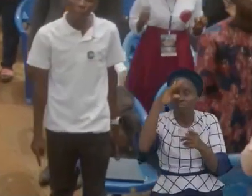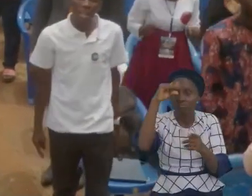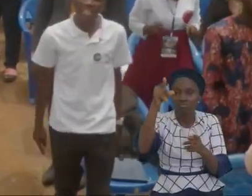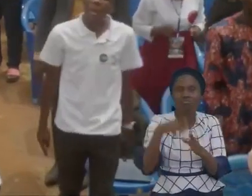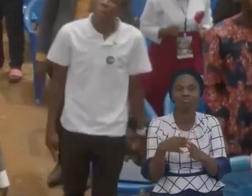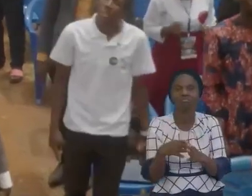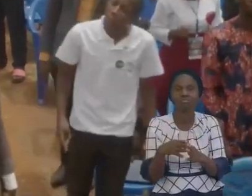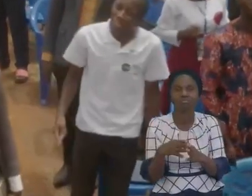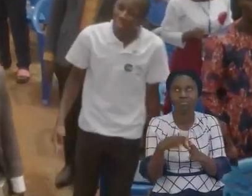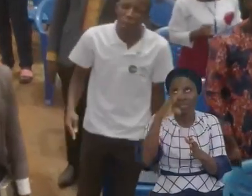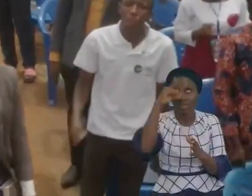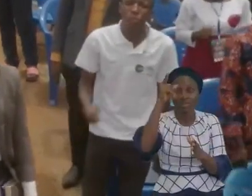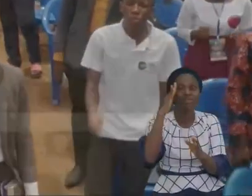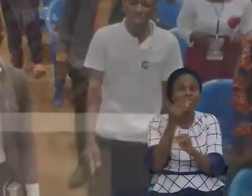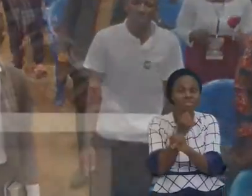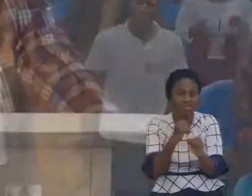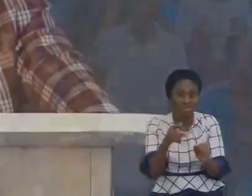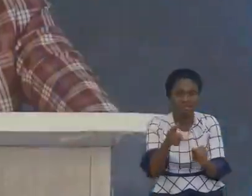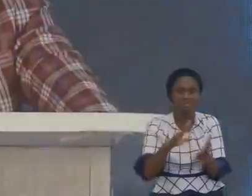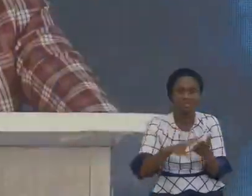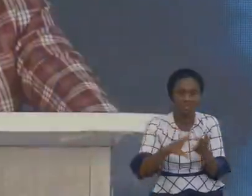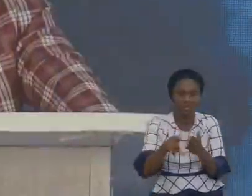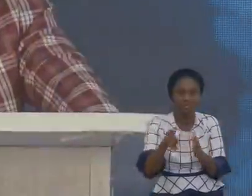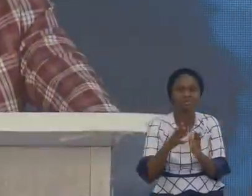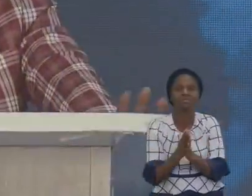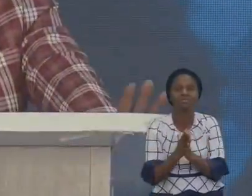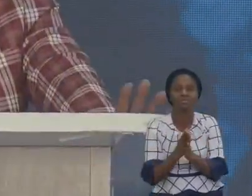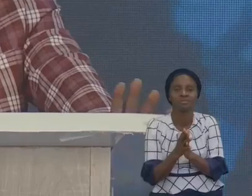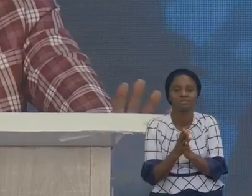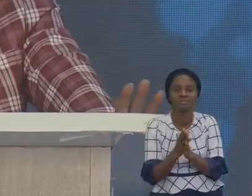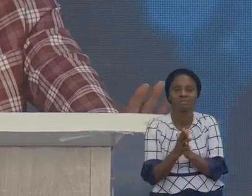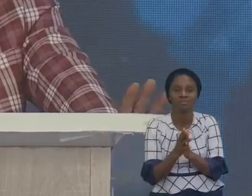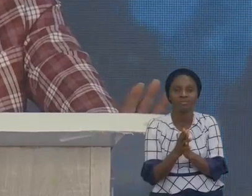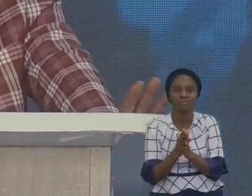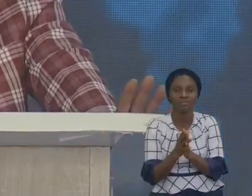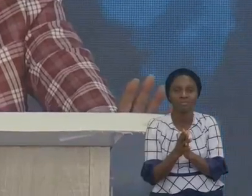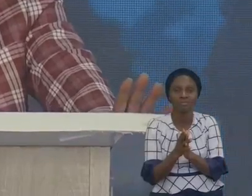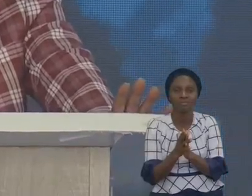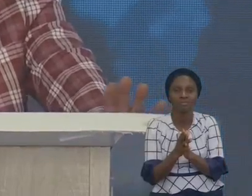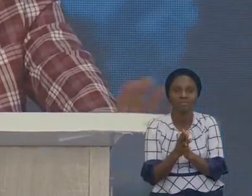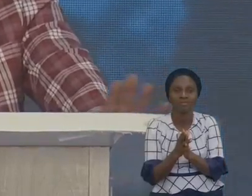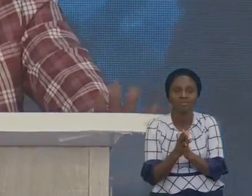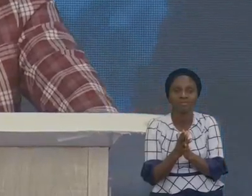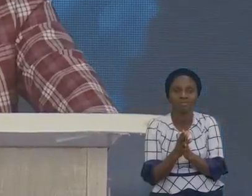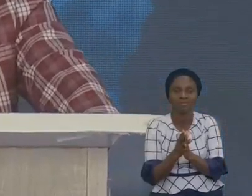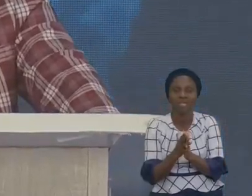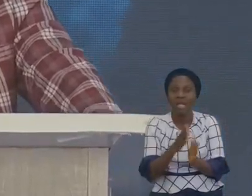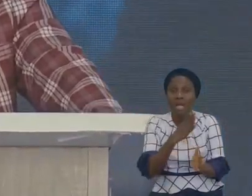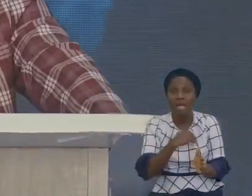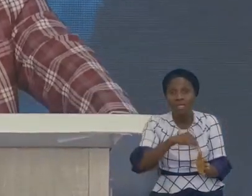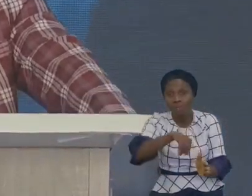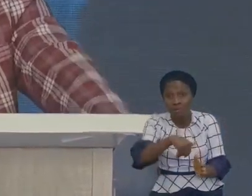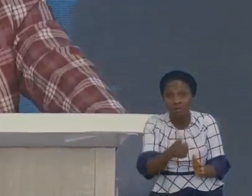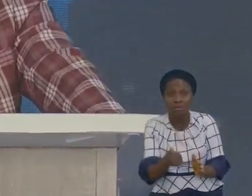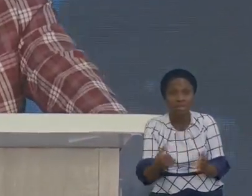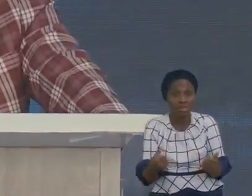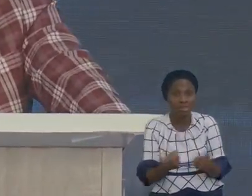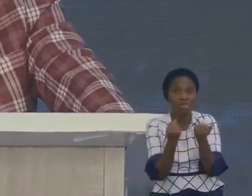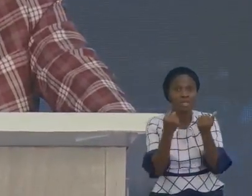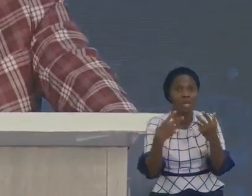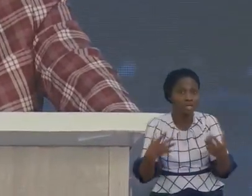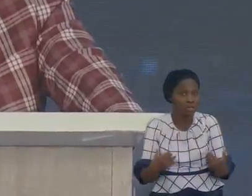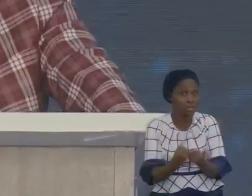And whatever other challenge you have, He has solution for every problem, every challenge.